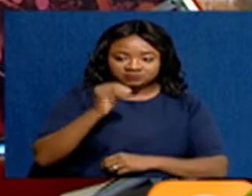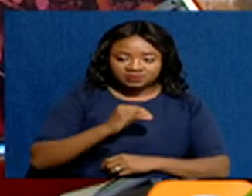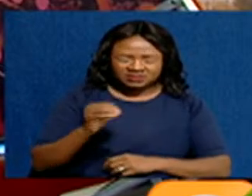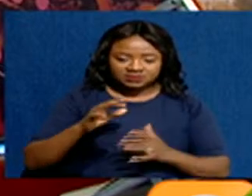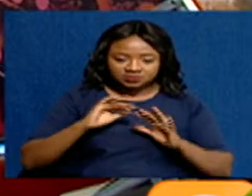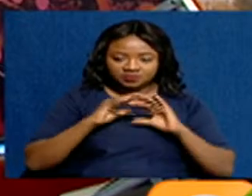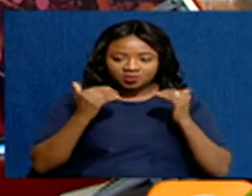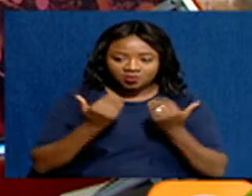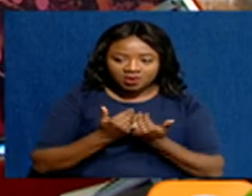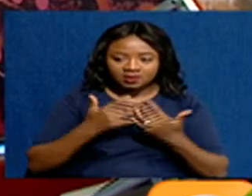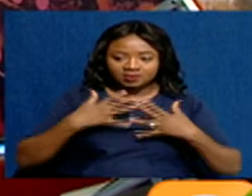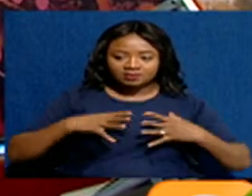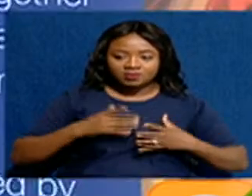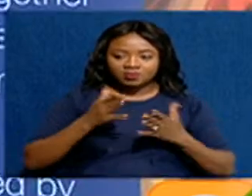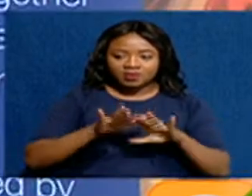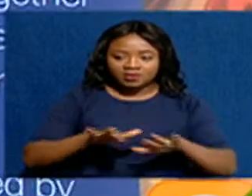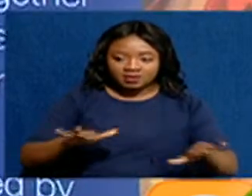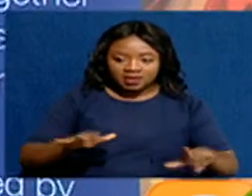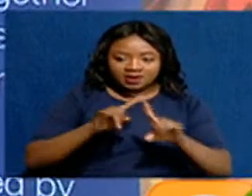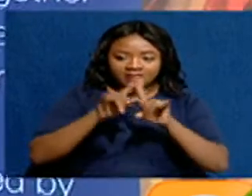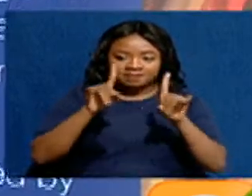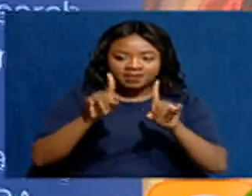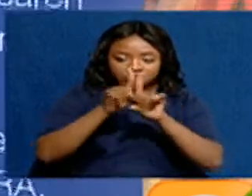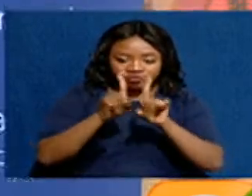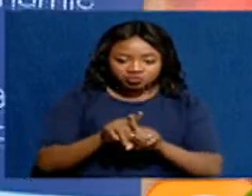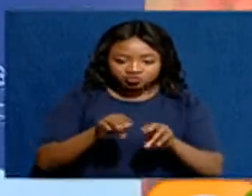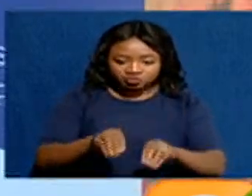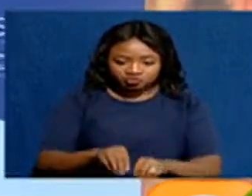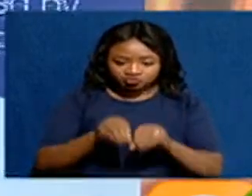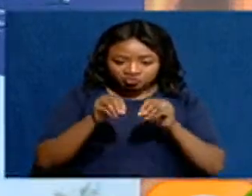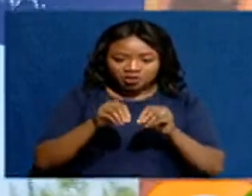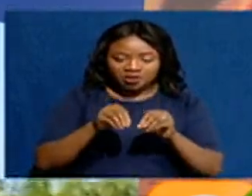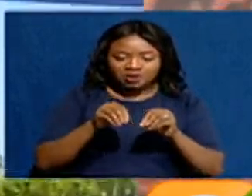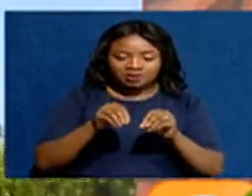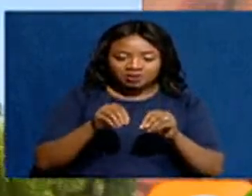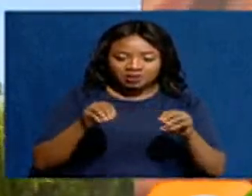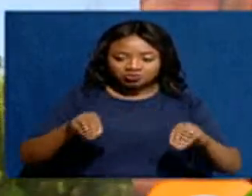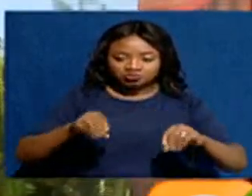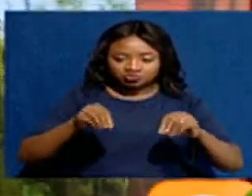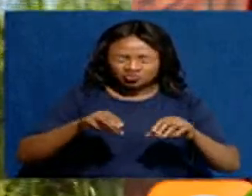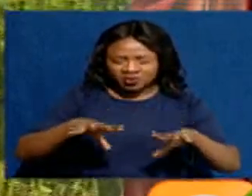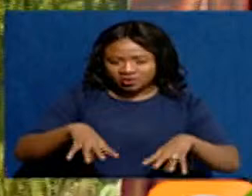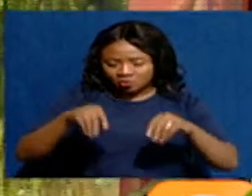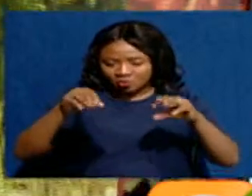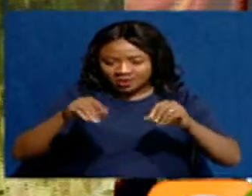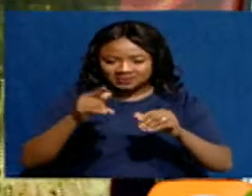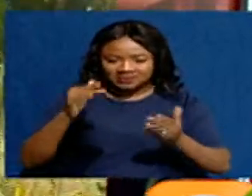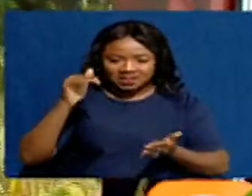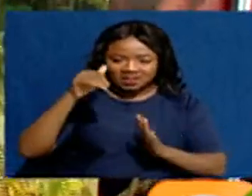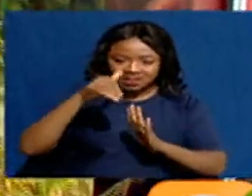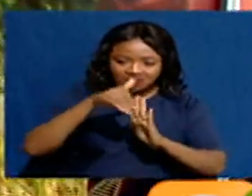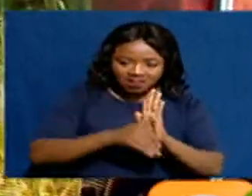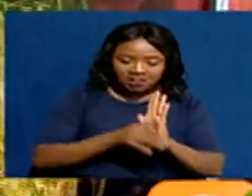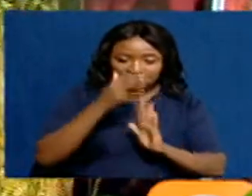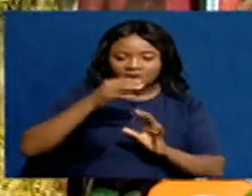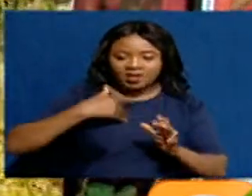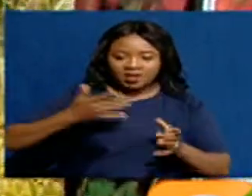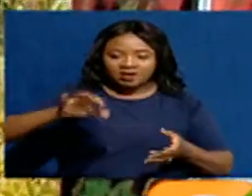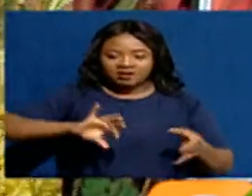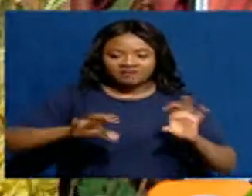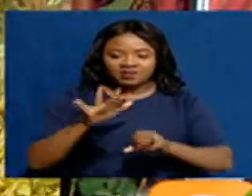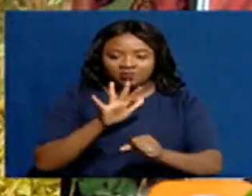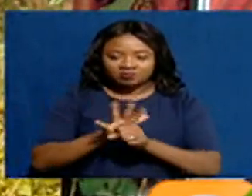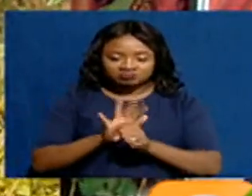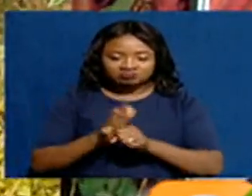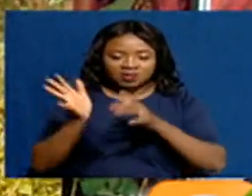available arable land. However, soil quality has declined over the years due to excessive chemical fertilizer use